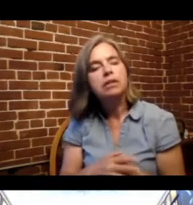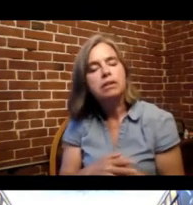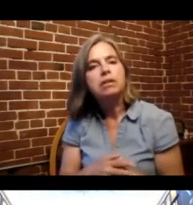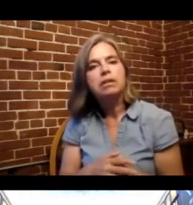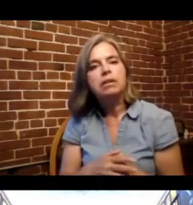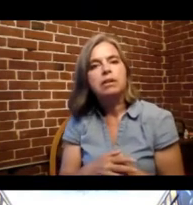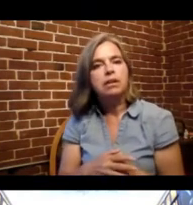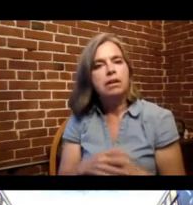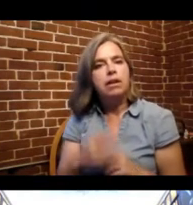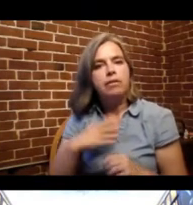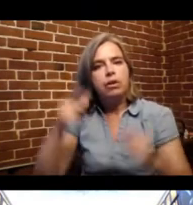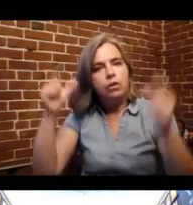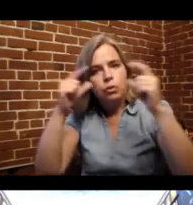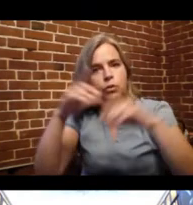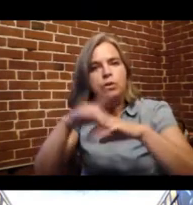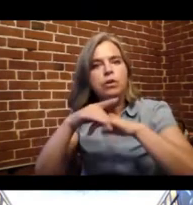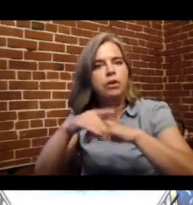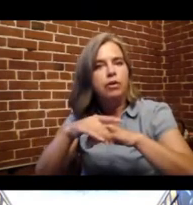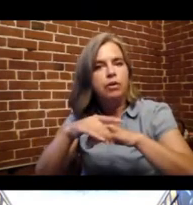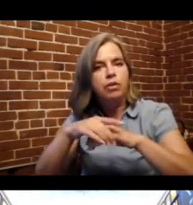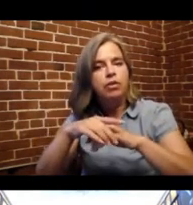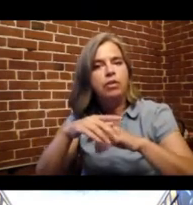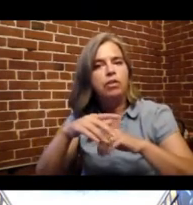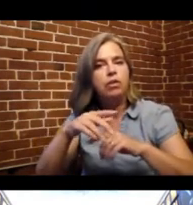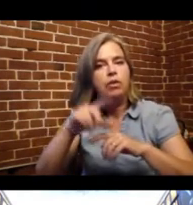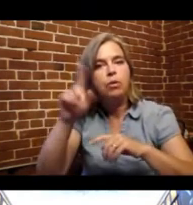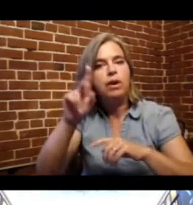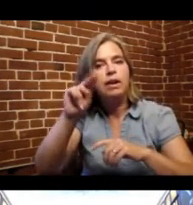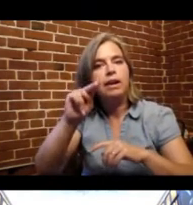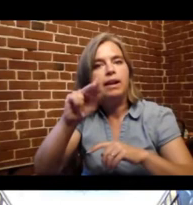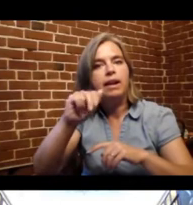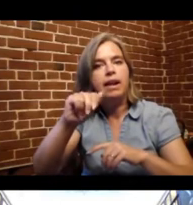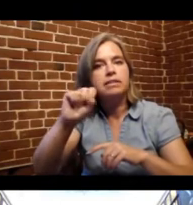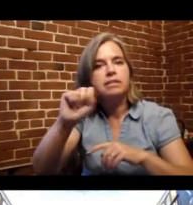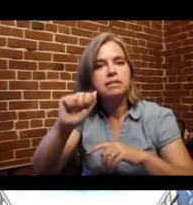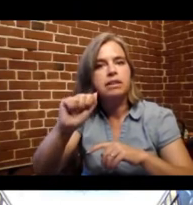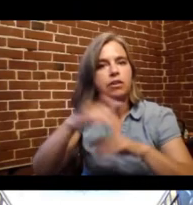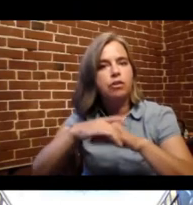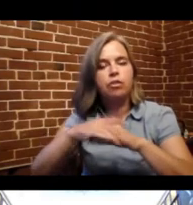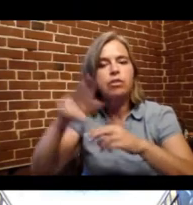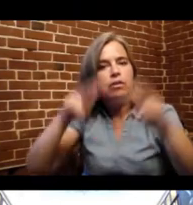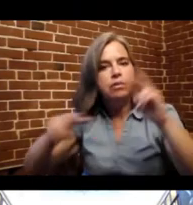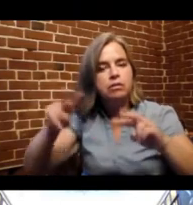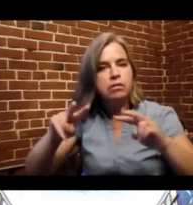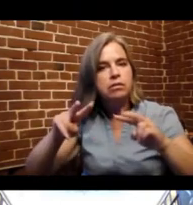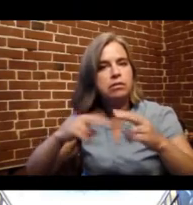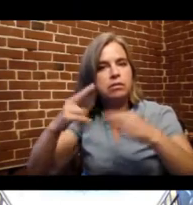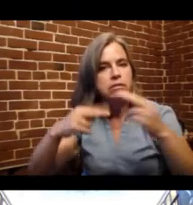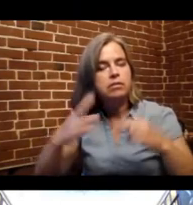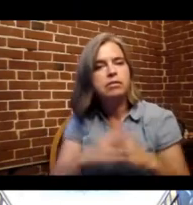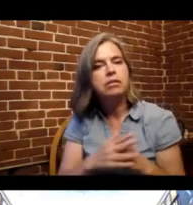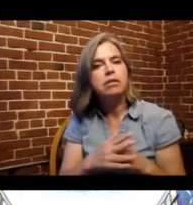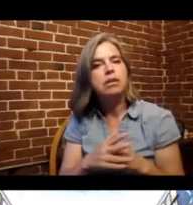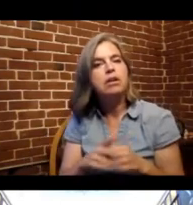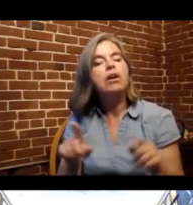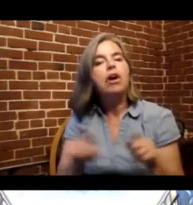Google Earth images from the NASA Earth Observatory, and also a lot of histology imageries